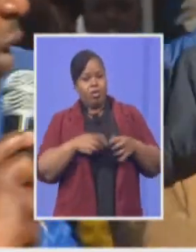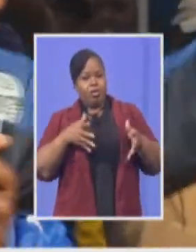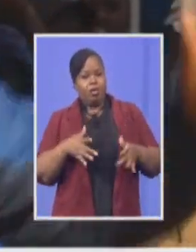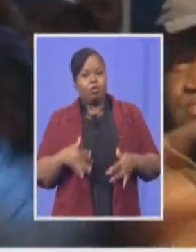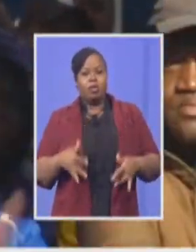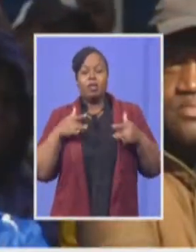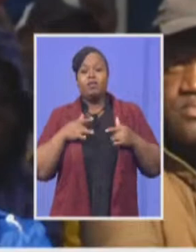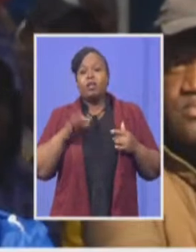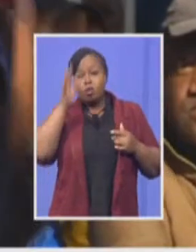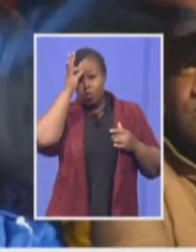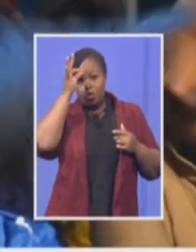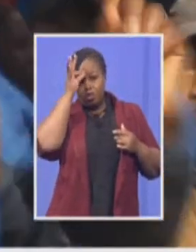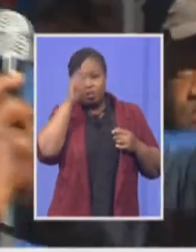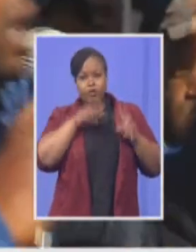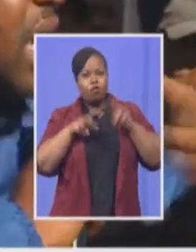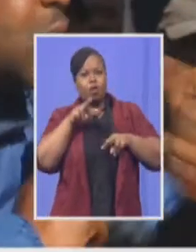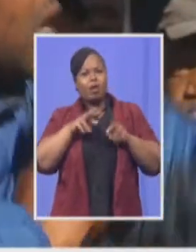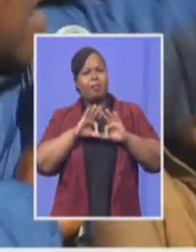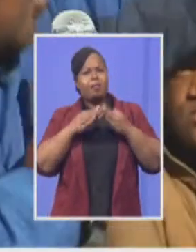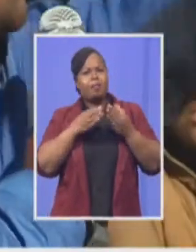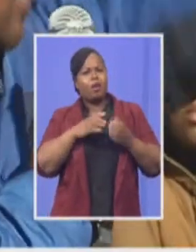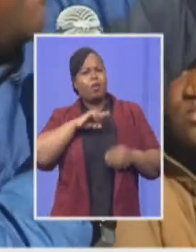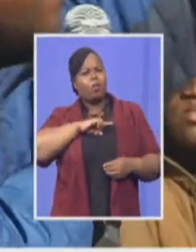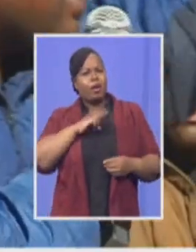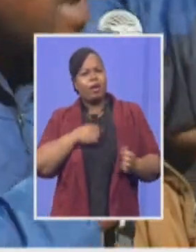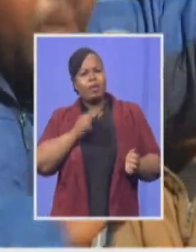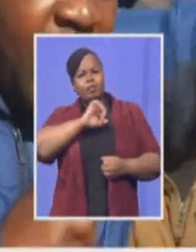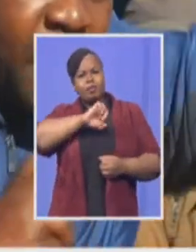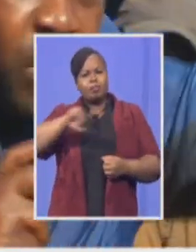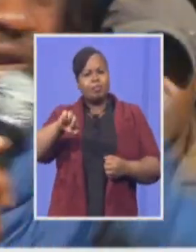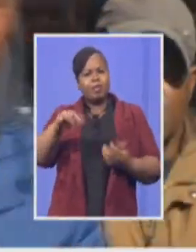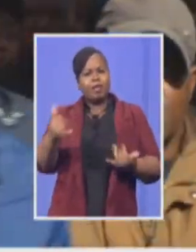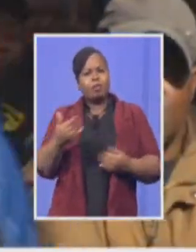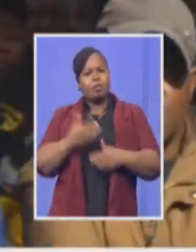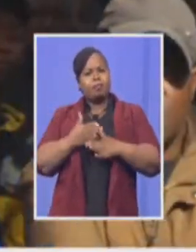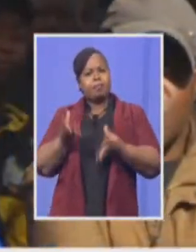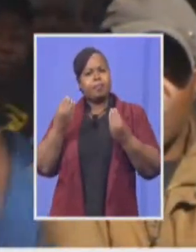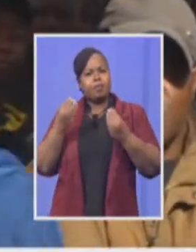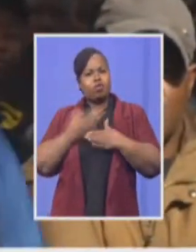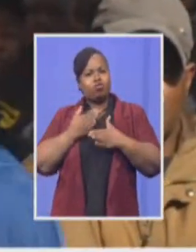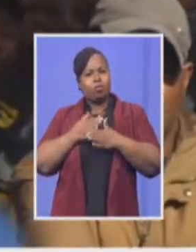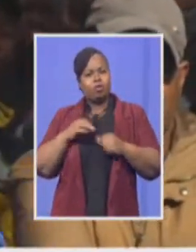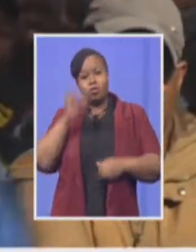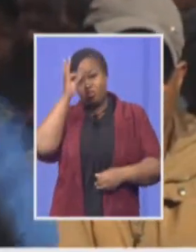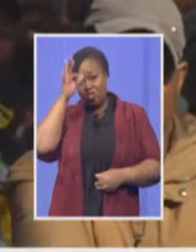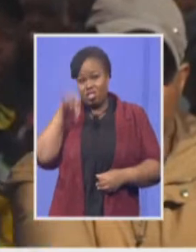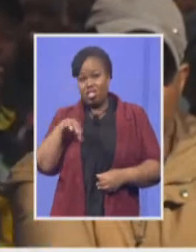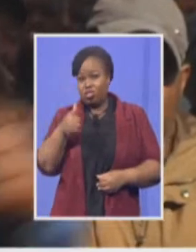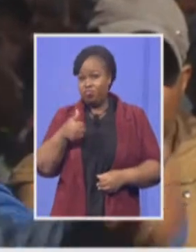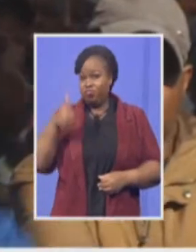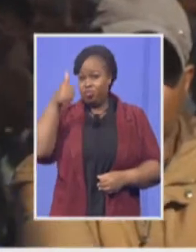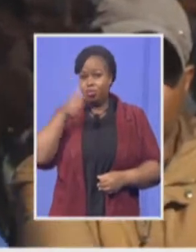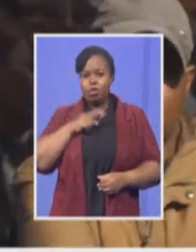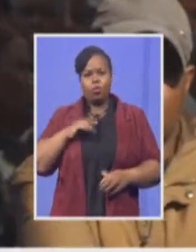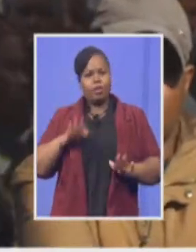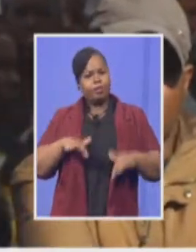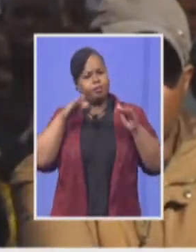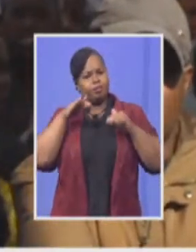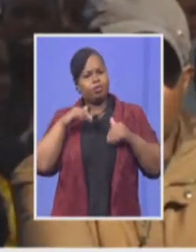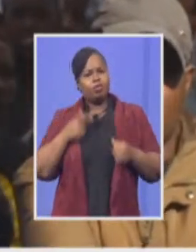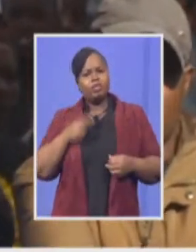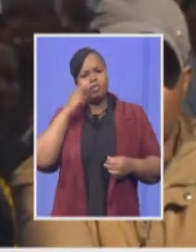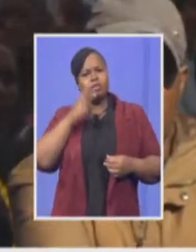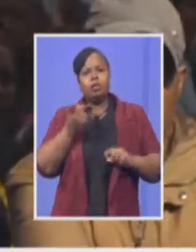ama-police forum alapha why engakathathwe akhutshulwe abekwe pha epolice station bantu esikhula sisebenza nabo sibabona